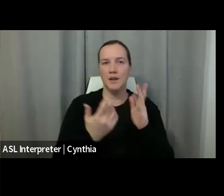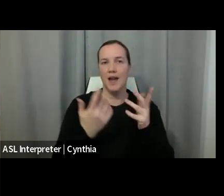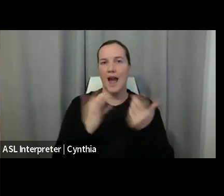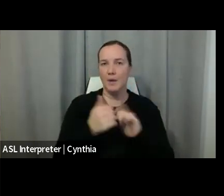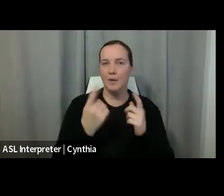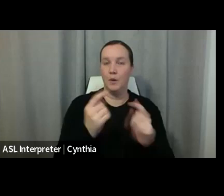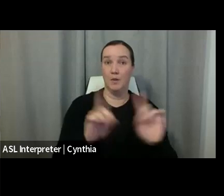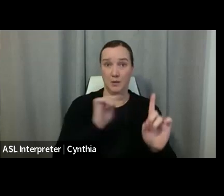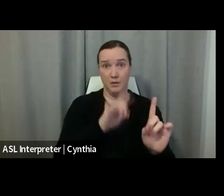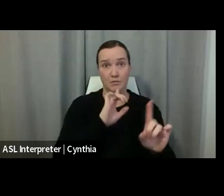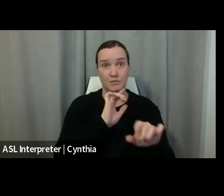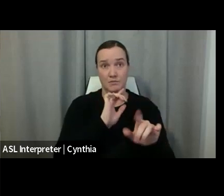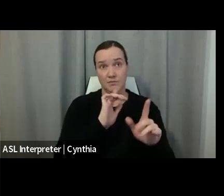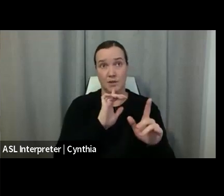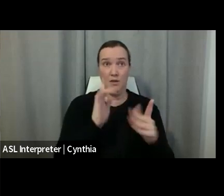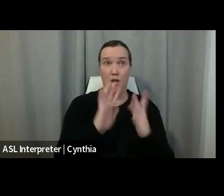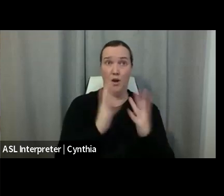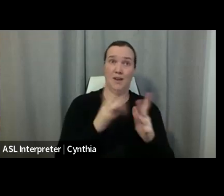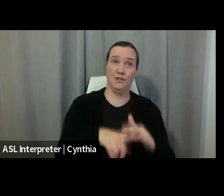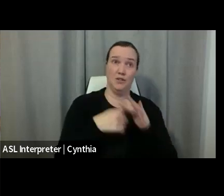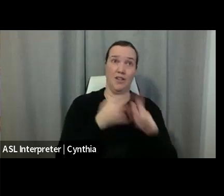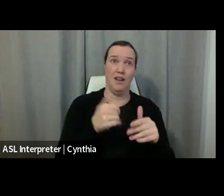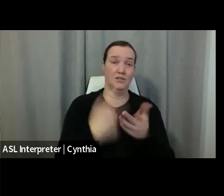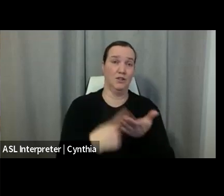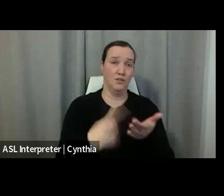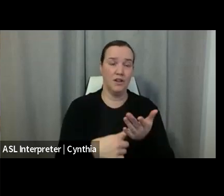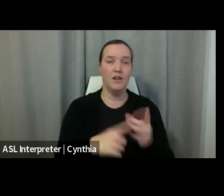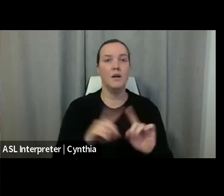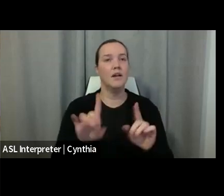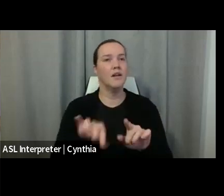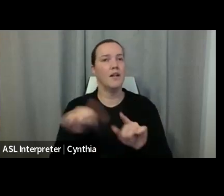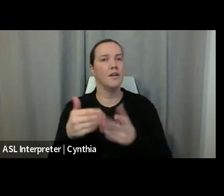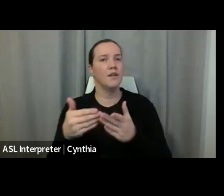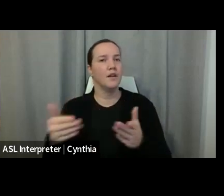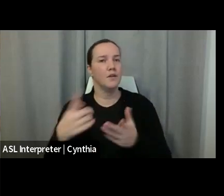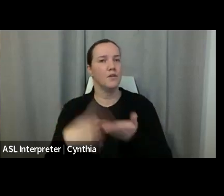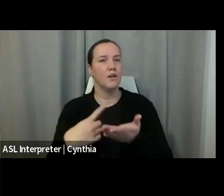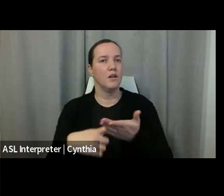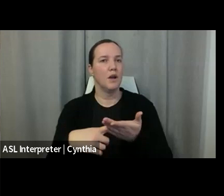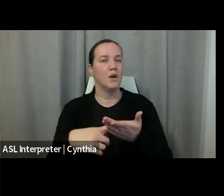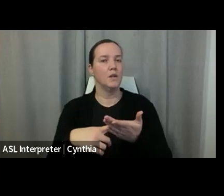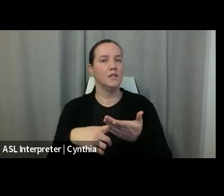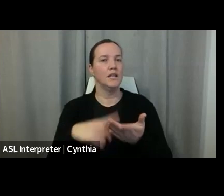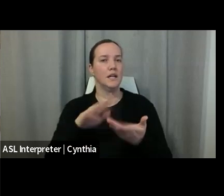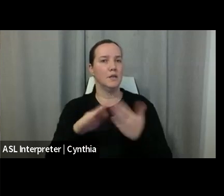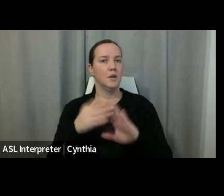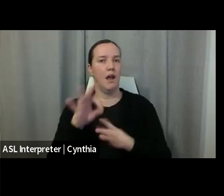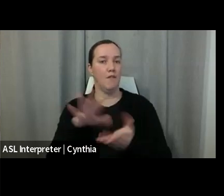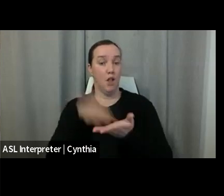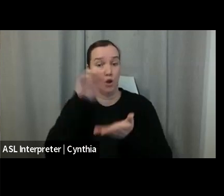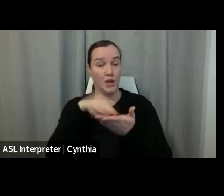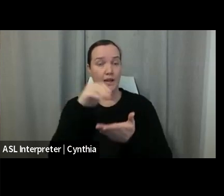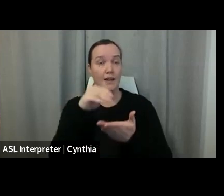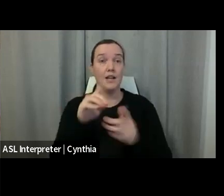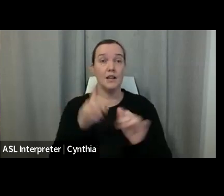sharing. The other thing that you talked about is, I thought another principle is a community of learning. And the very first thing that was said earlier is